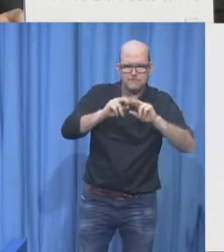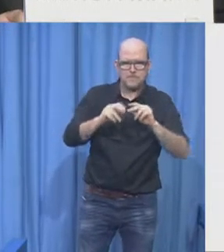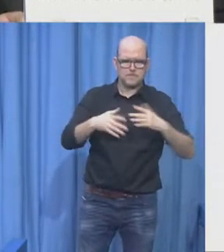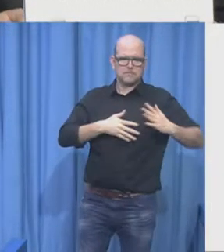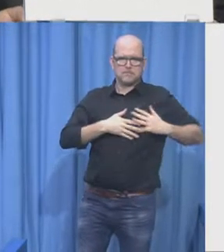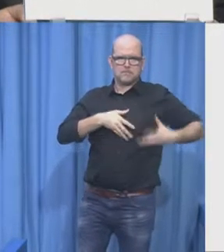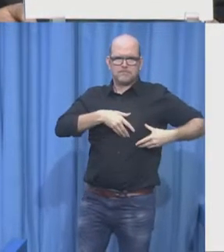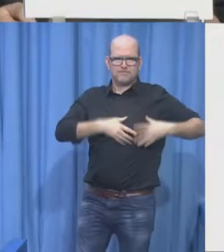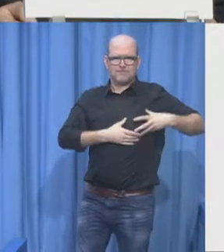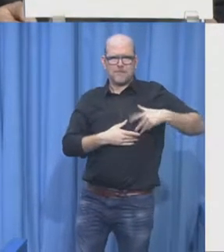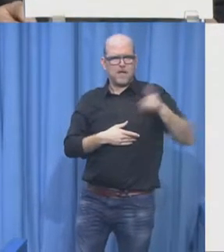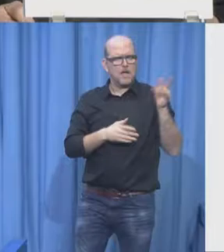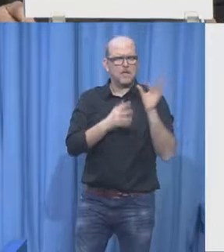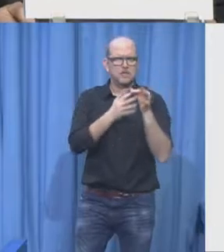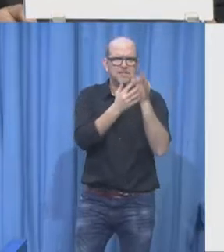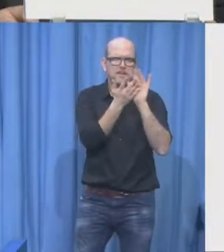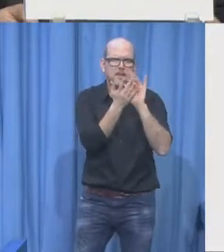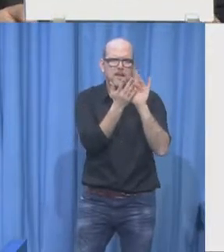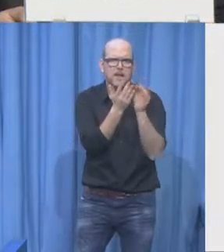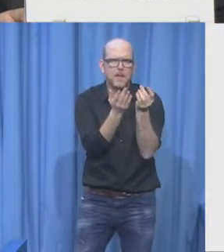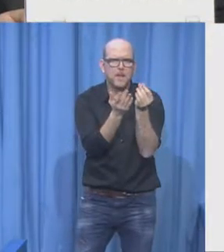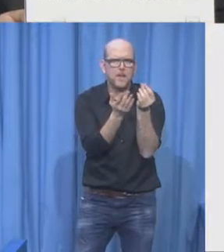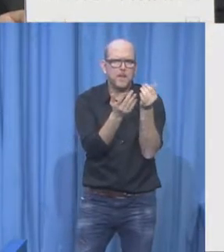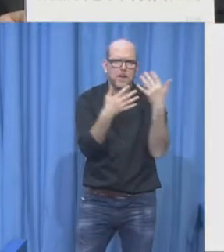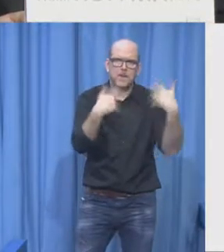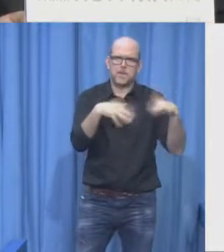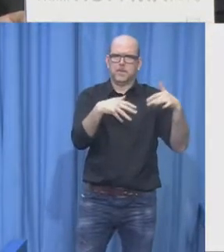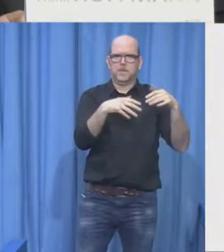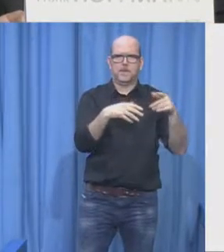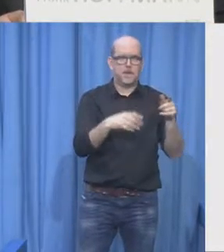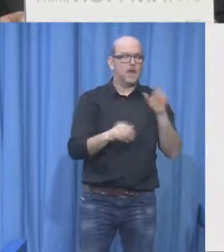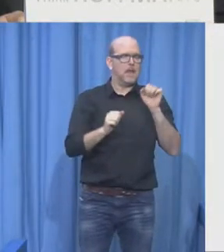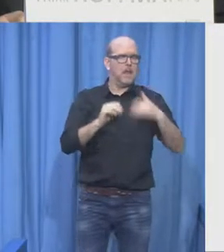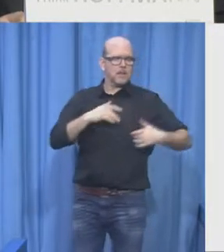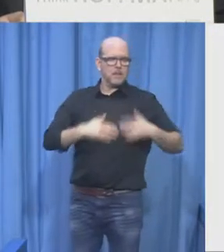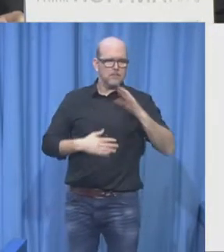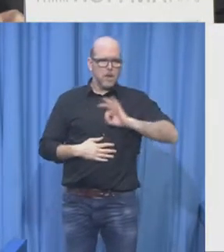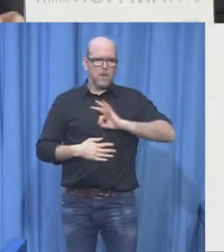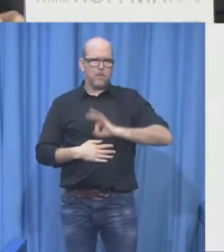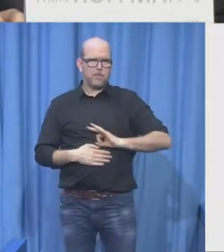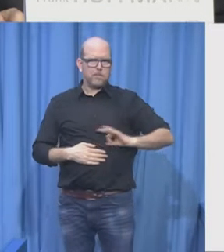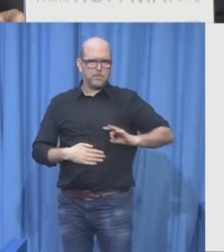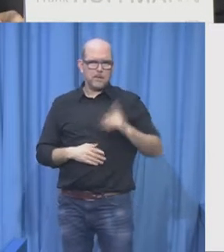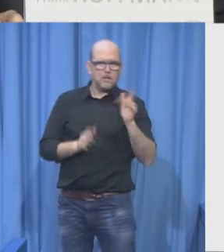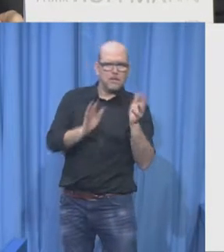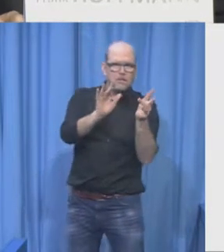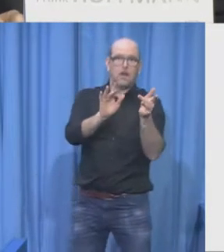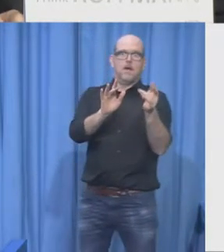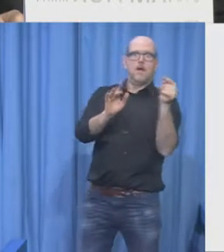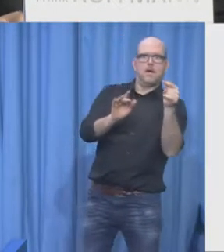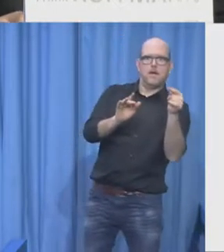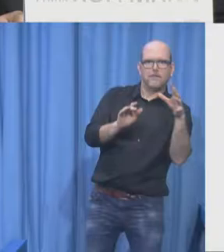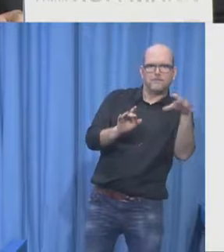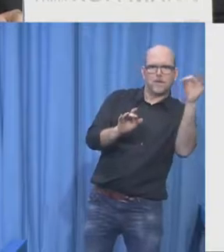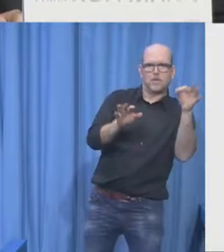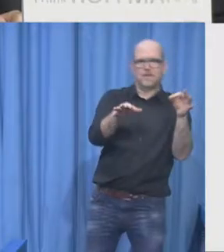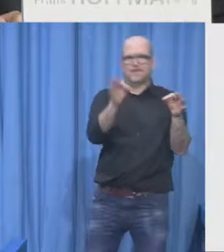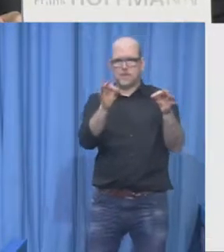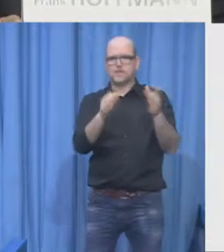into the tissue. And this is really a big difference for the chance of healing breast cancer. It's a